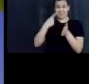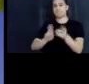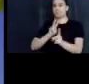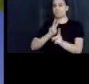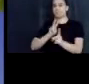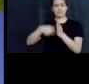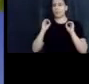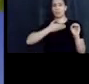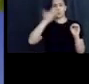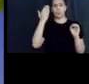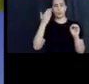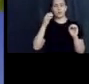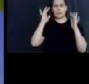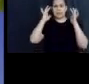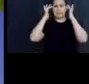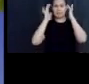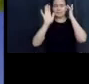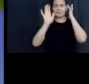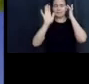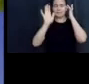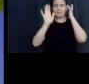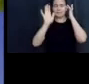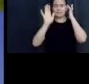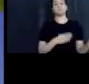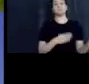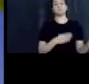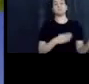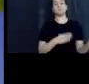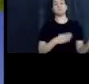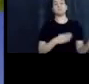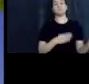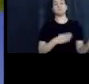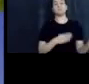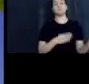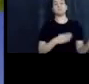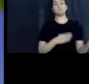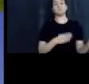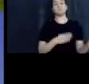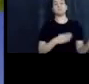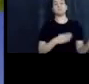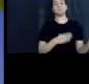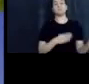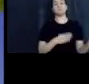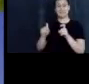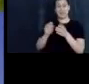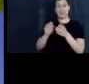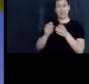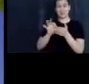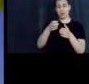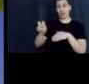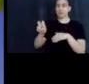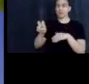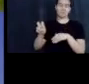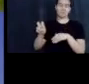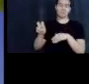worry about that. You are also not required to submit your SAT or ACT test score to receive an admissions decision. We have actually